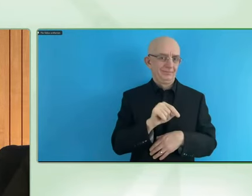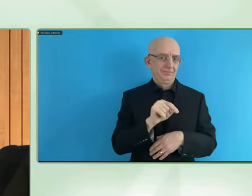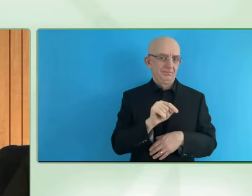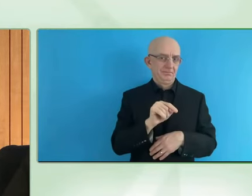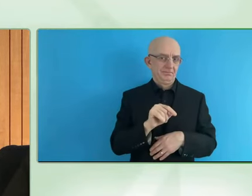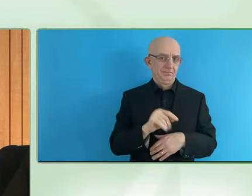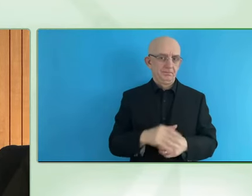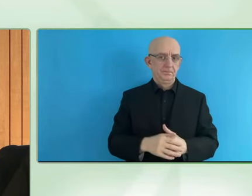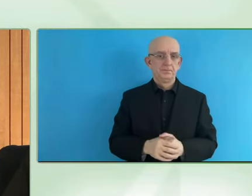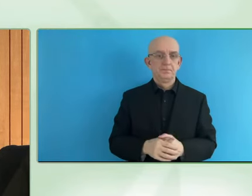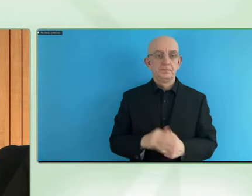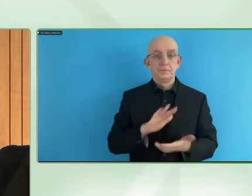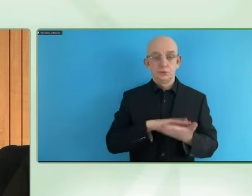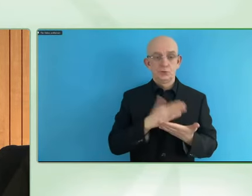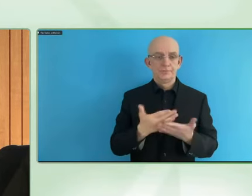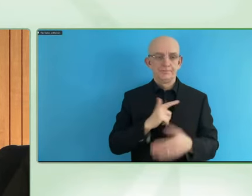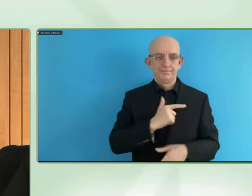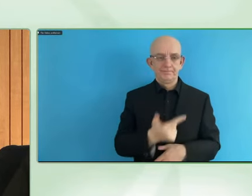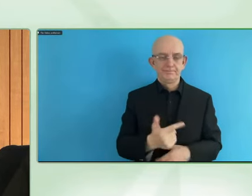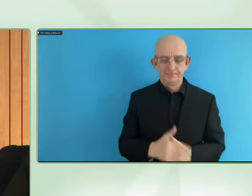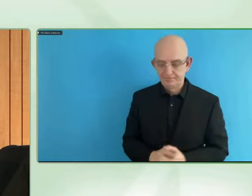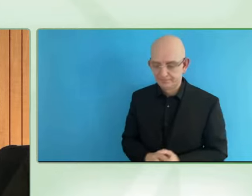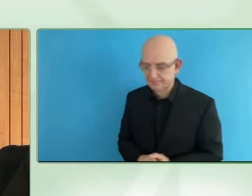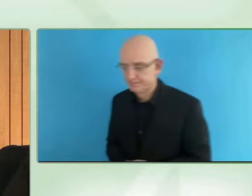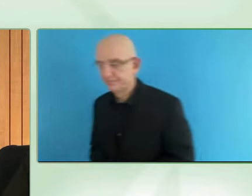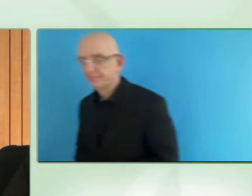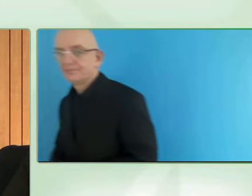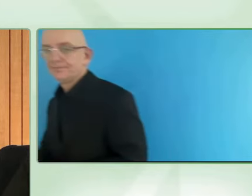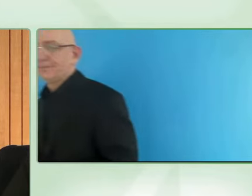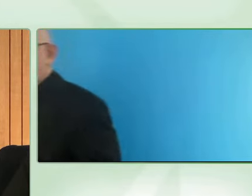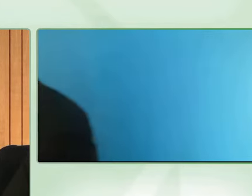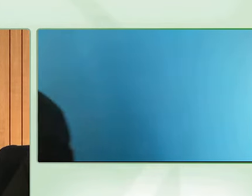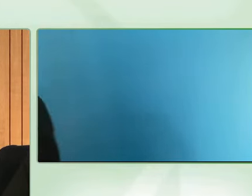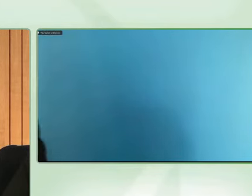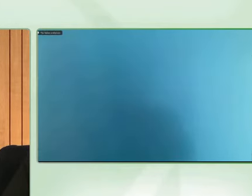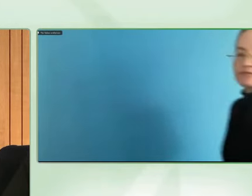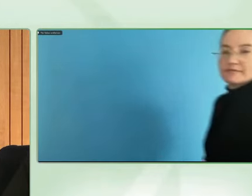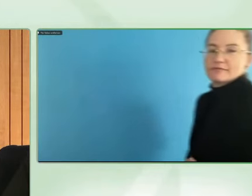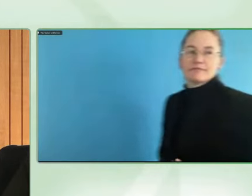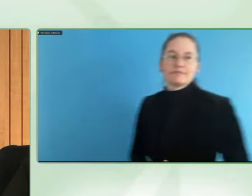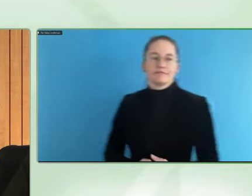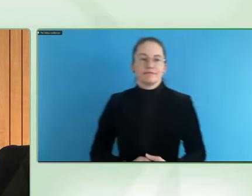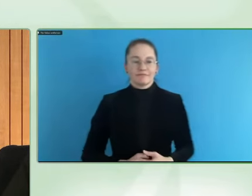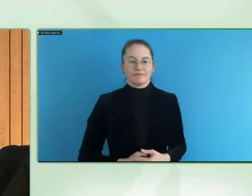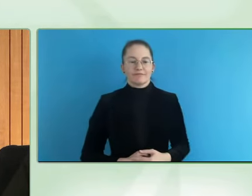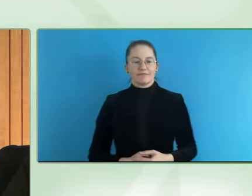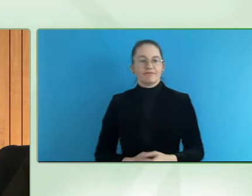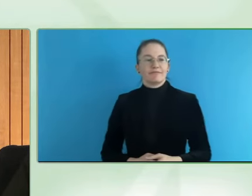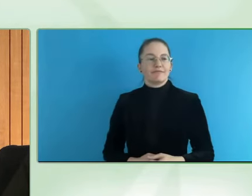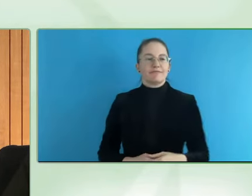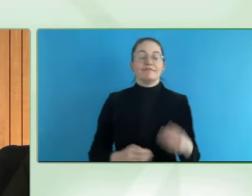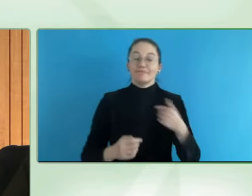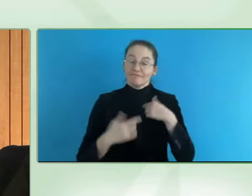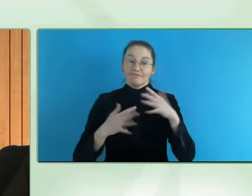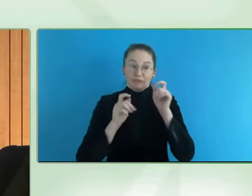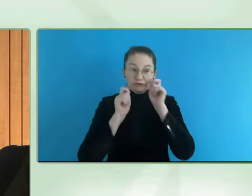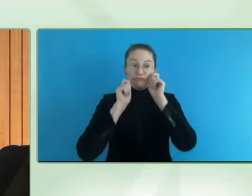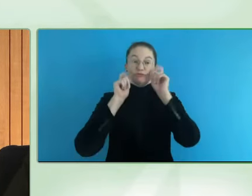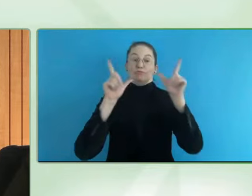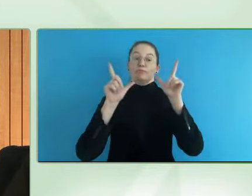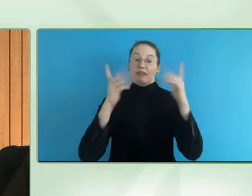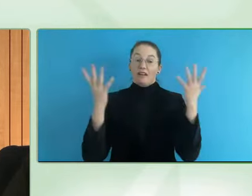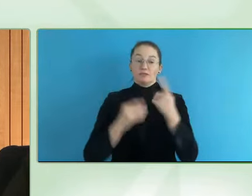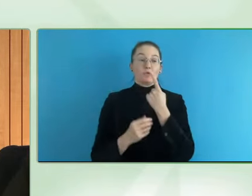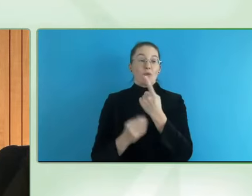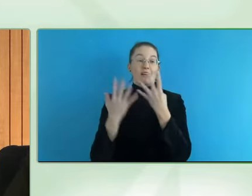replicated. I think it was repeated certainly within the last decade, I think 2018, and came up with exactly a similar